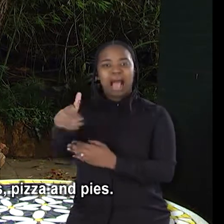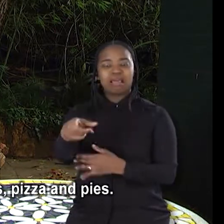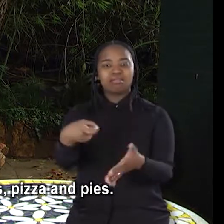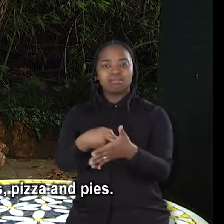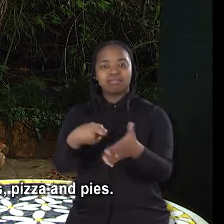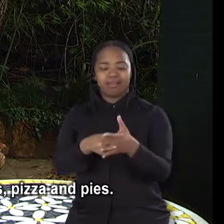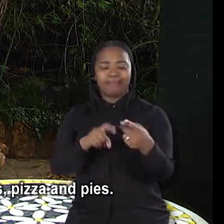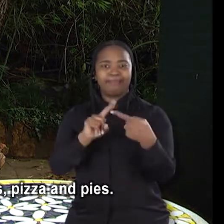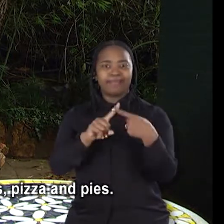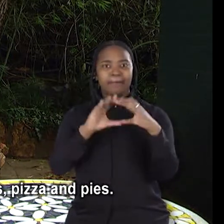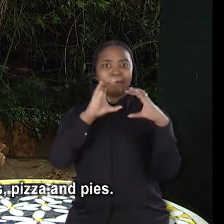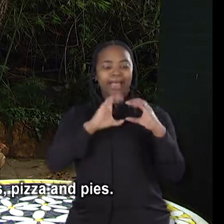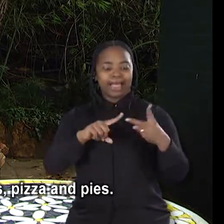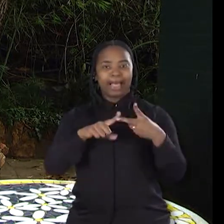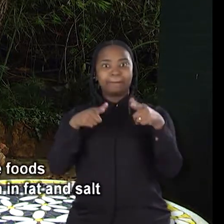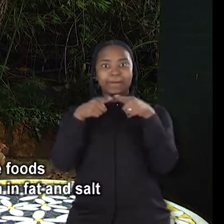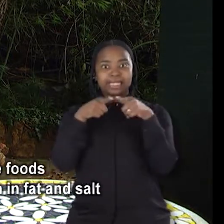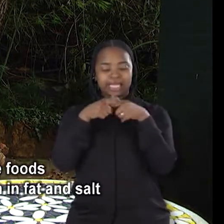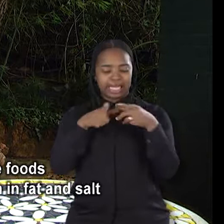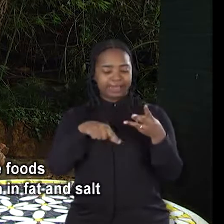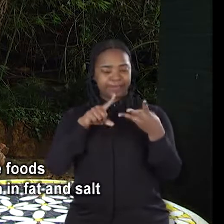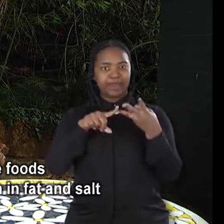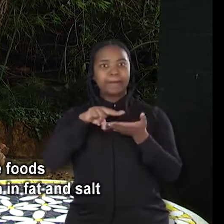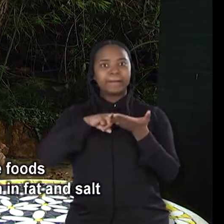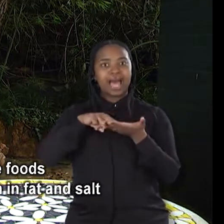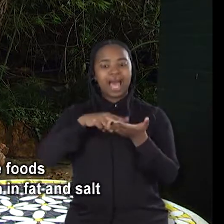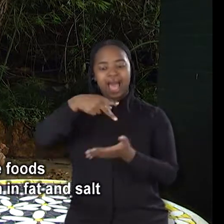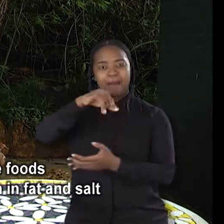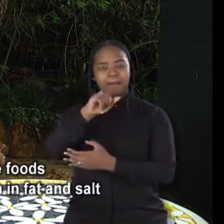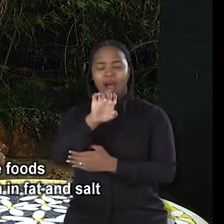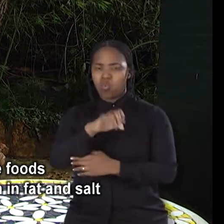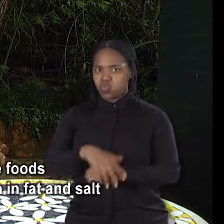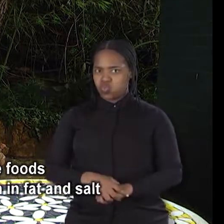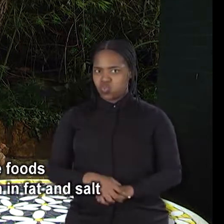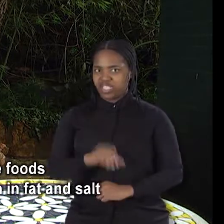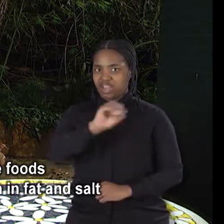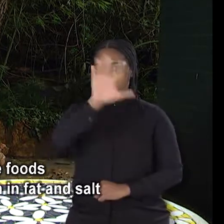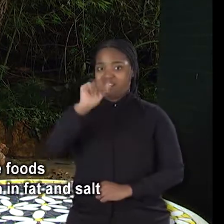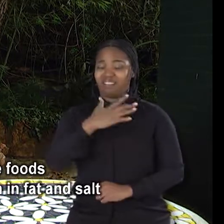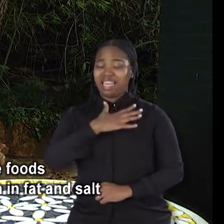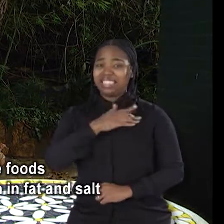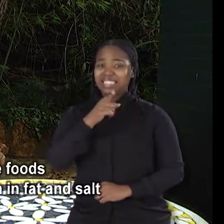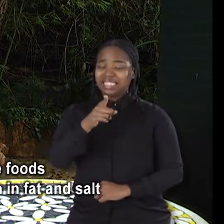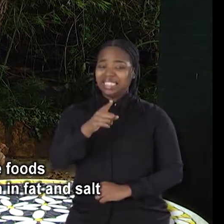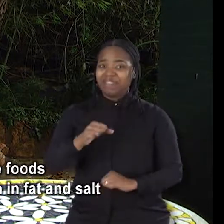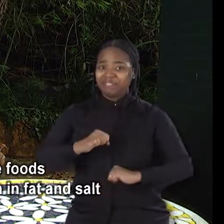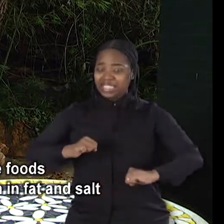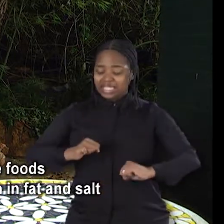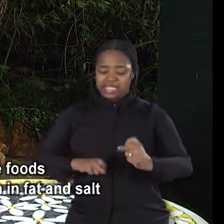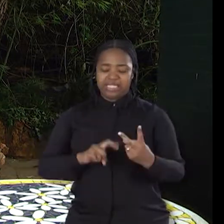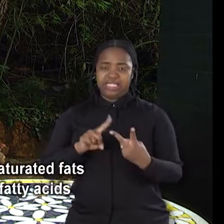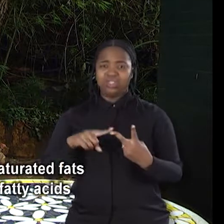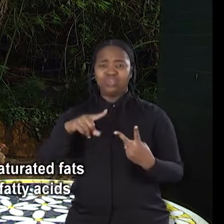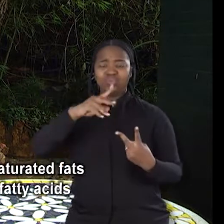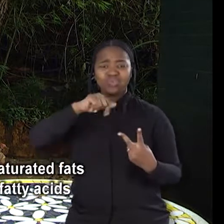hamburgers, pizzas, pies Those foods are really high in fat They're high in